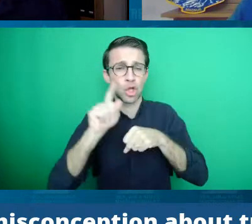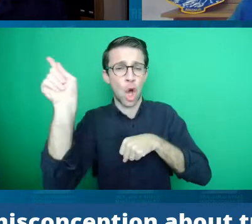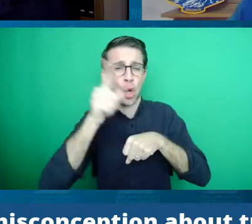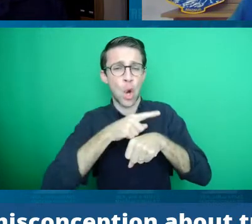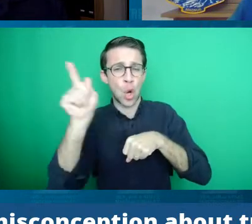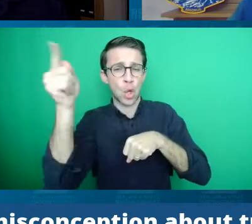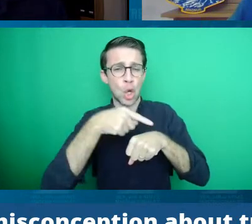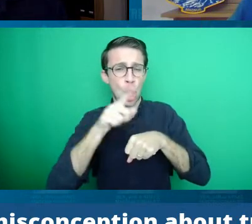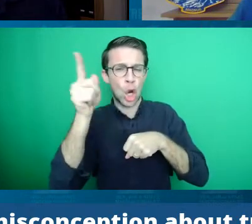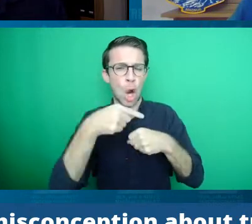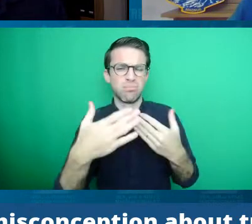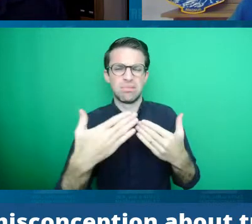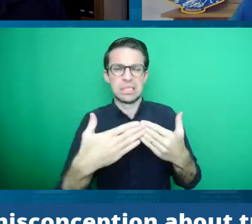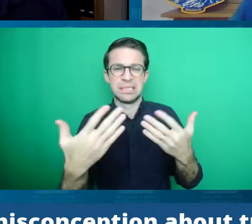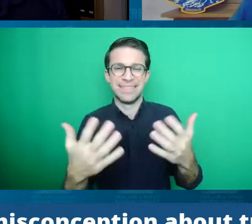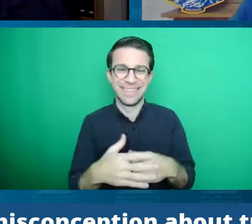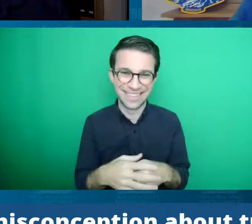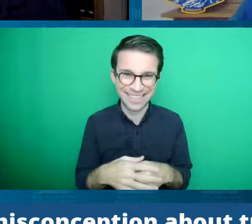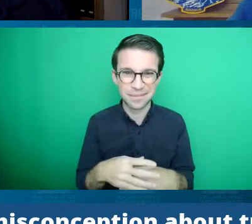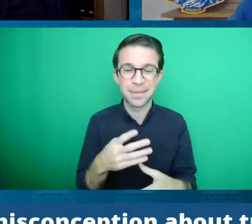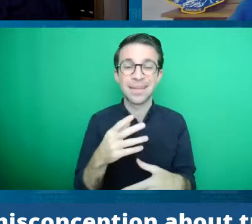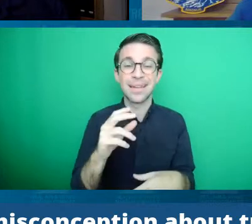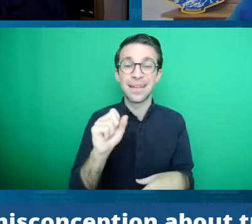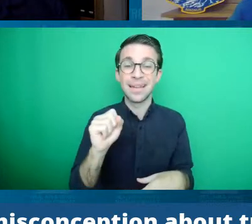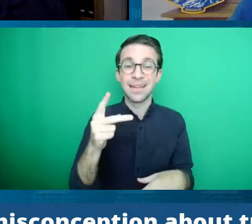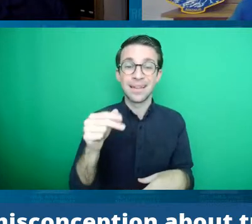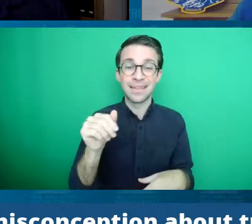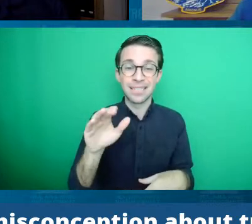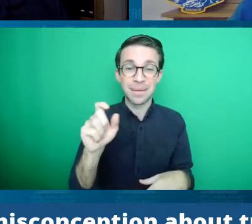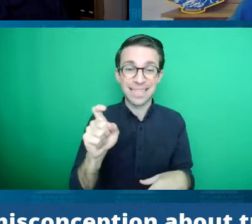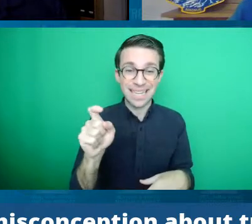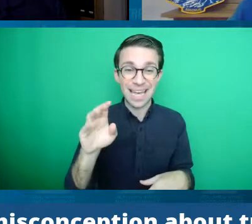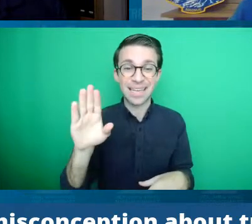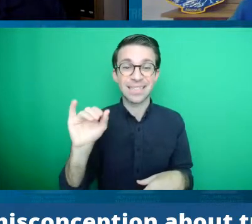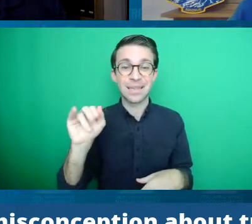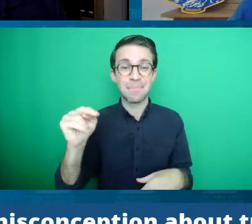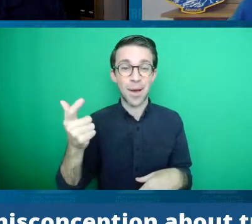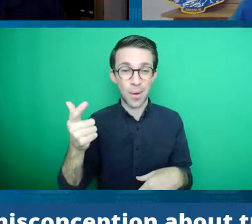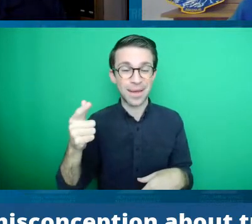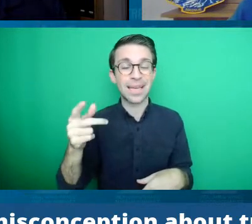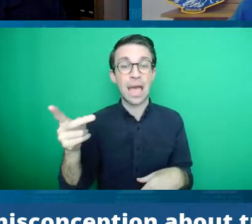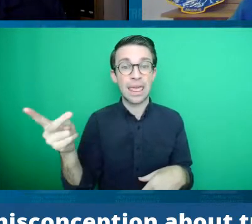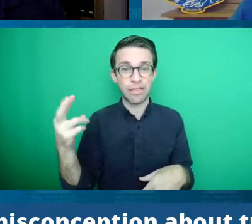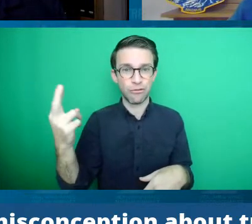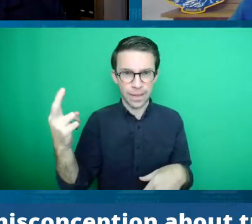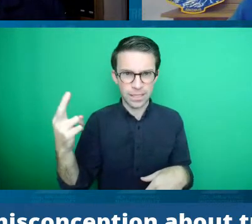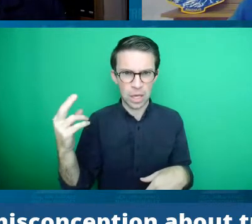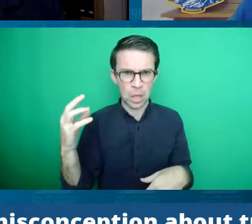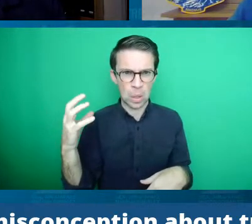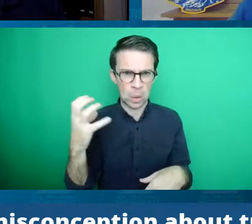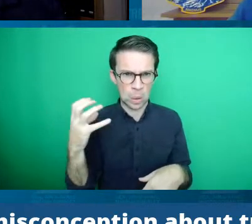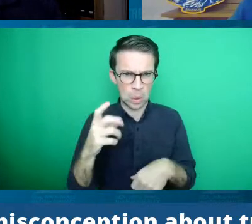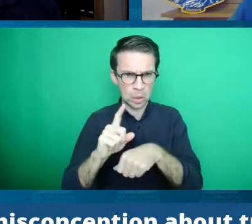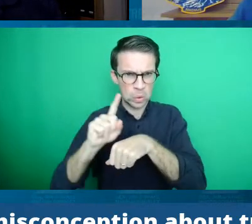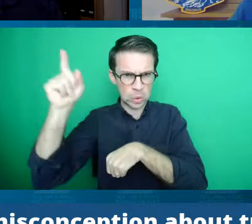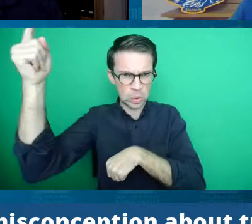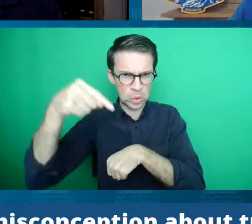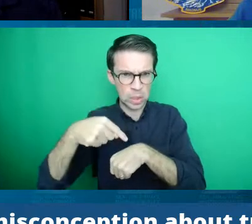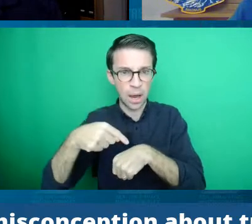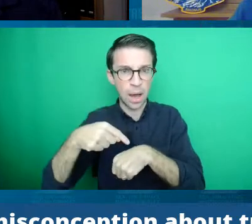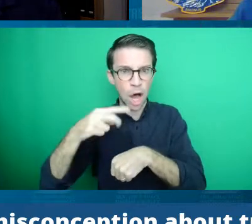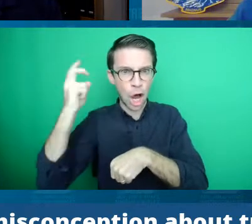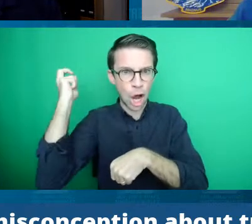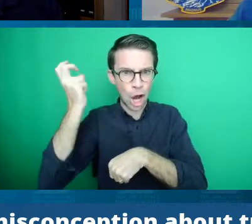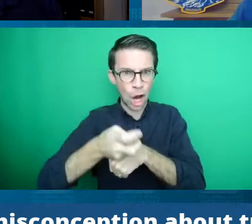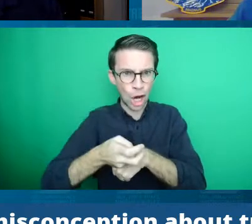I think both SpaceX and Boeing and now a number of other companies are figuring out that it's really hard to launch into